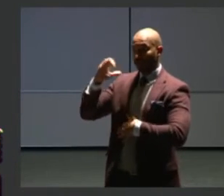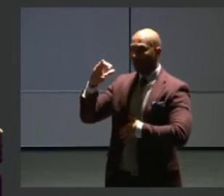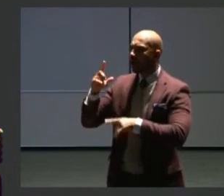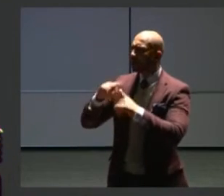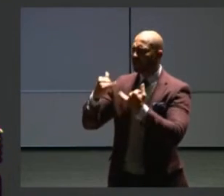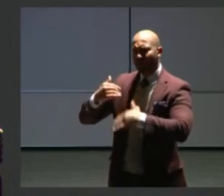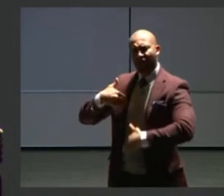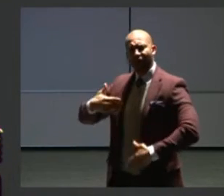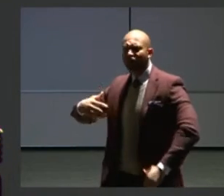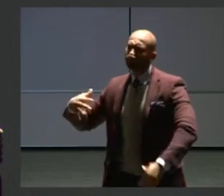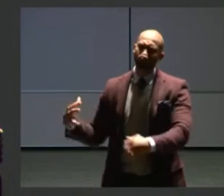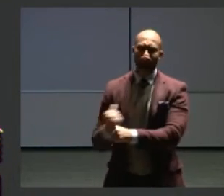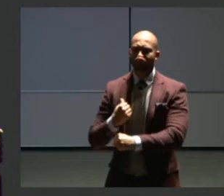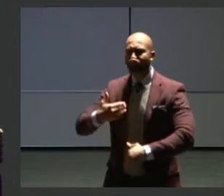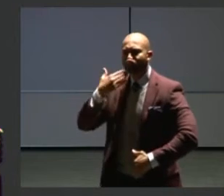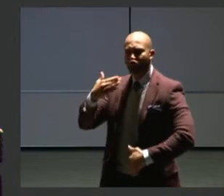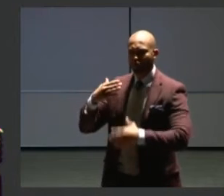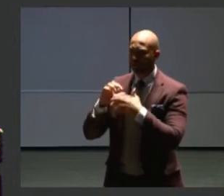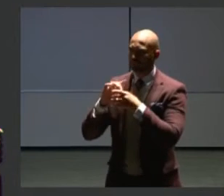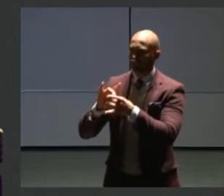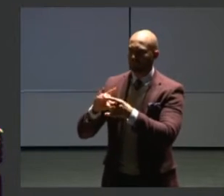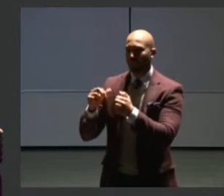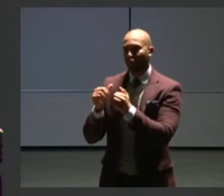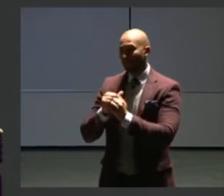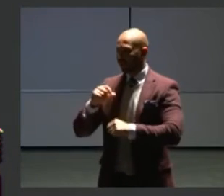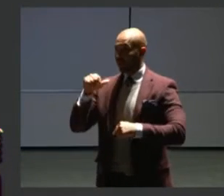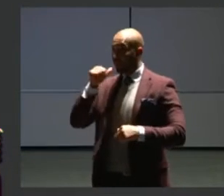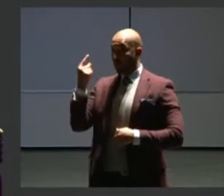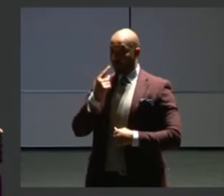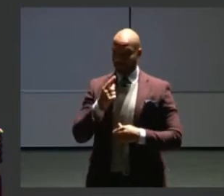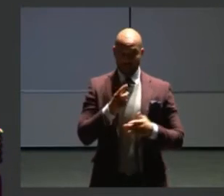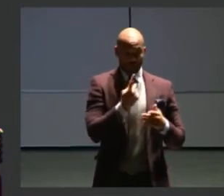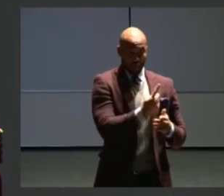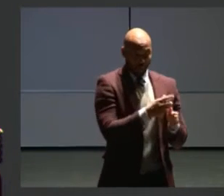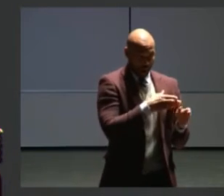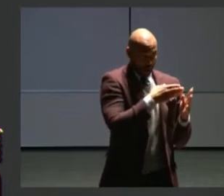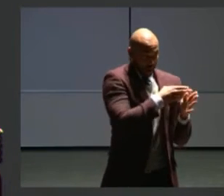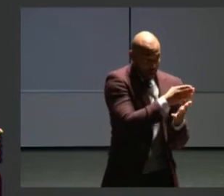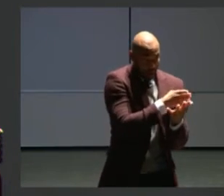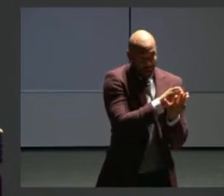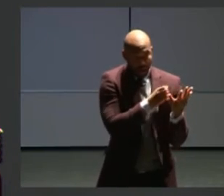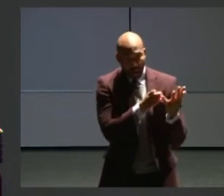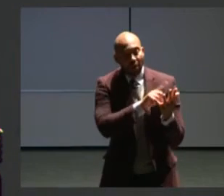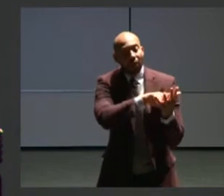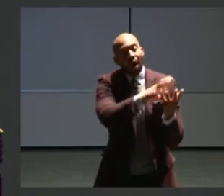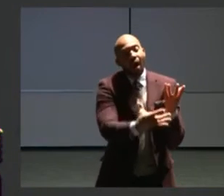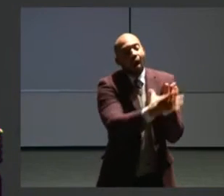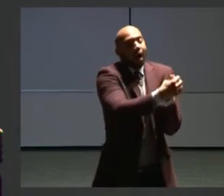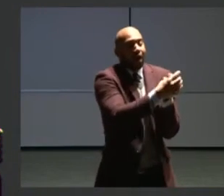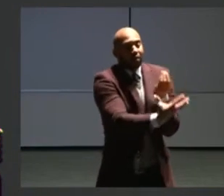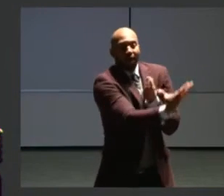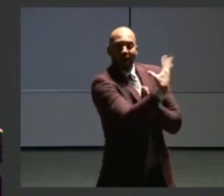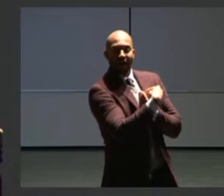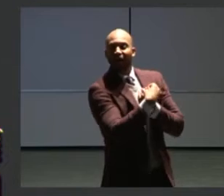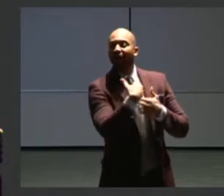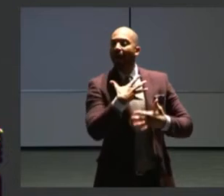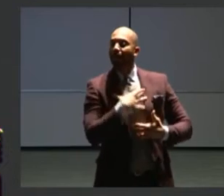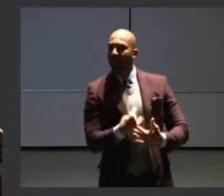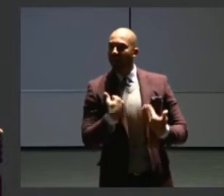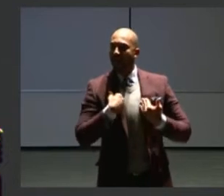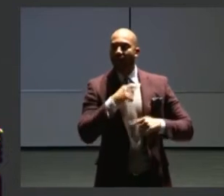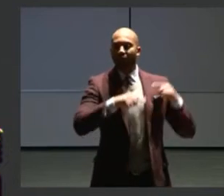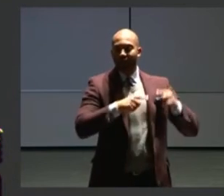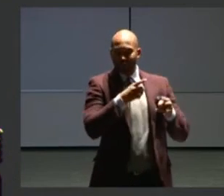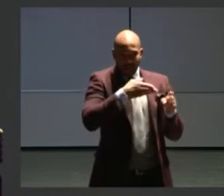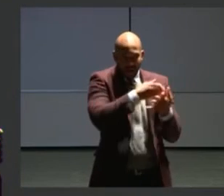bring together a lot of parts of our university, not just single siloed area. They really like the interdisciplinary nature of the